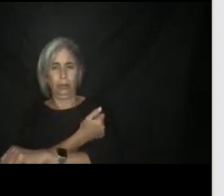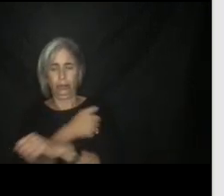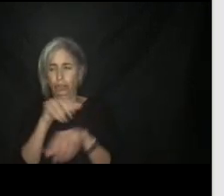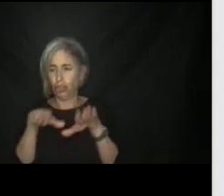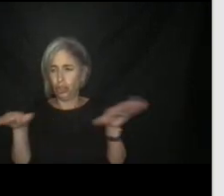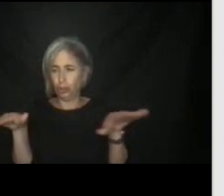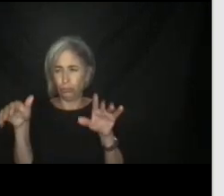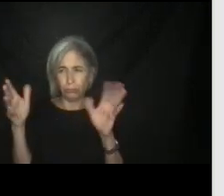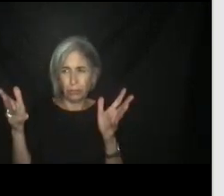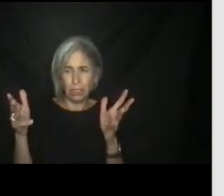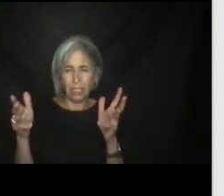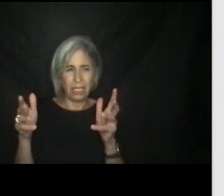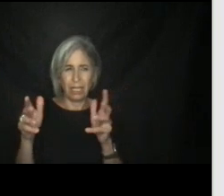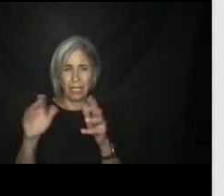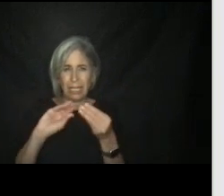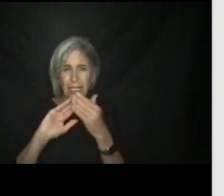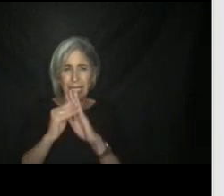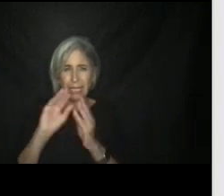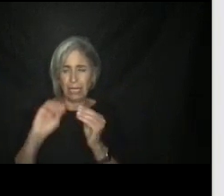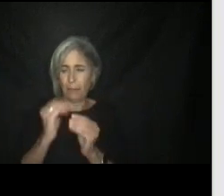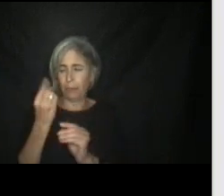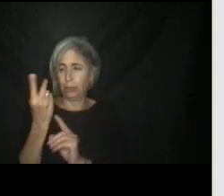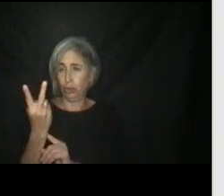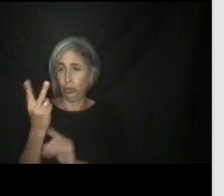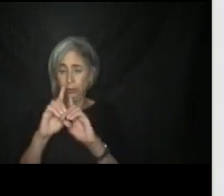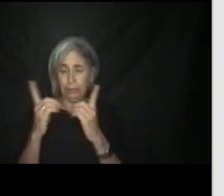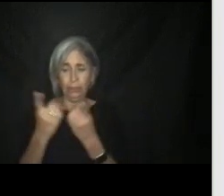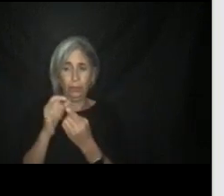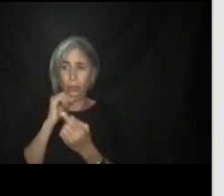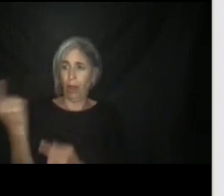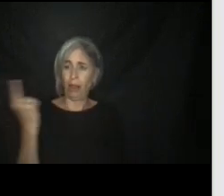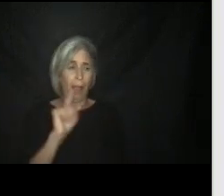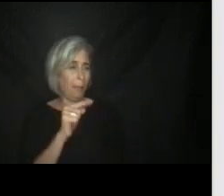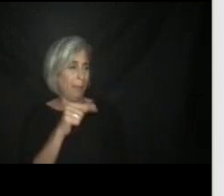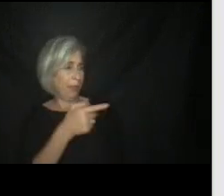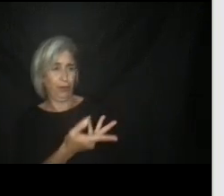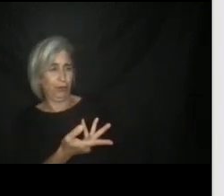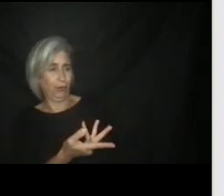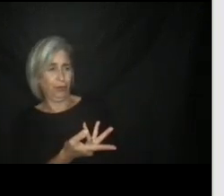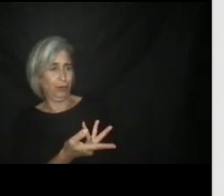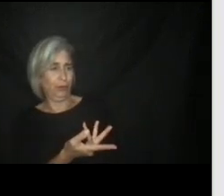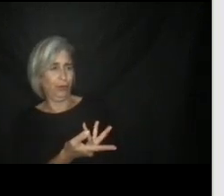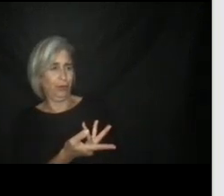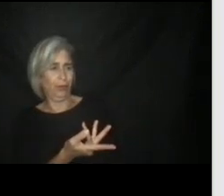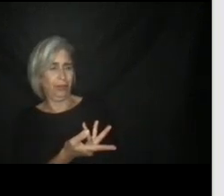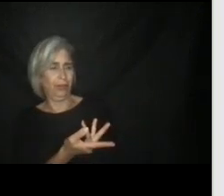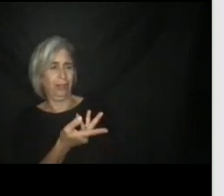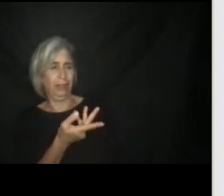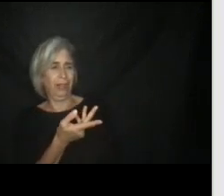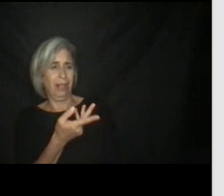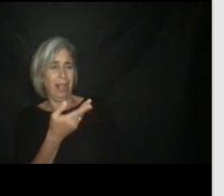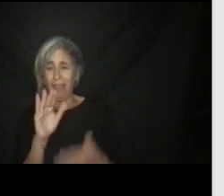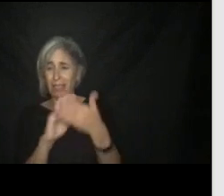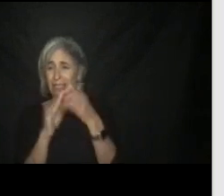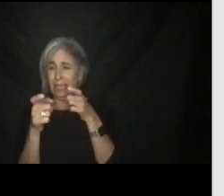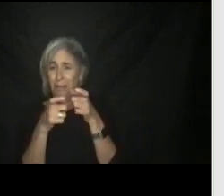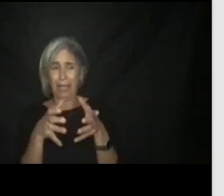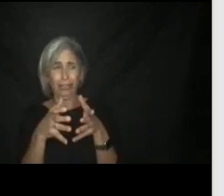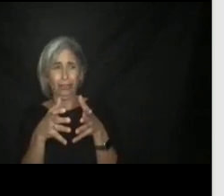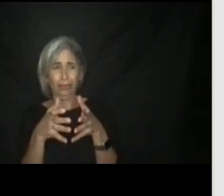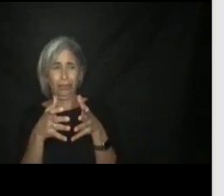this city number 2 district won't even come over there. And this some city manager, police,